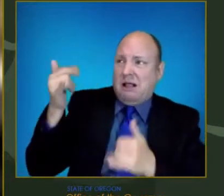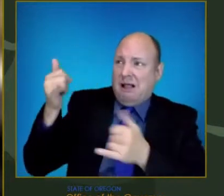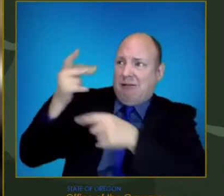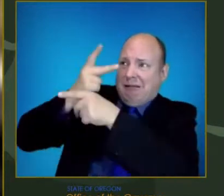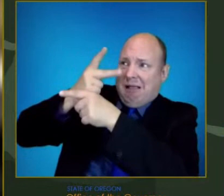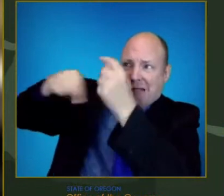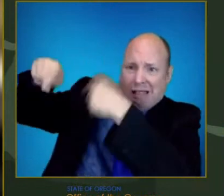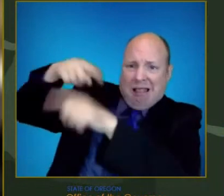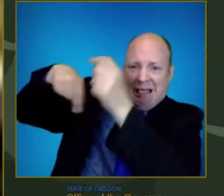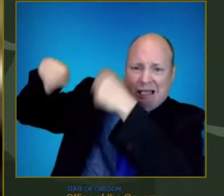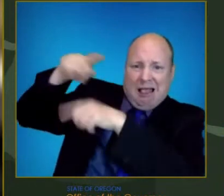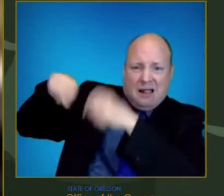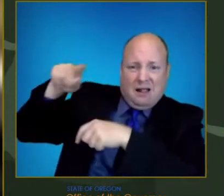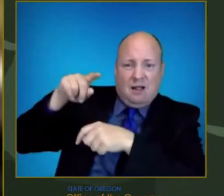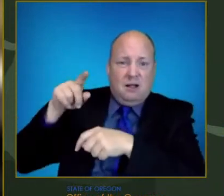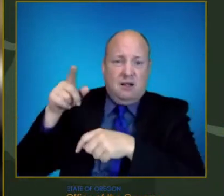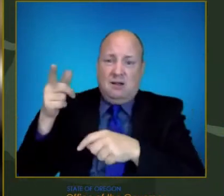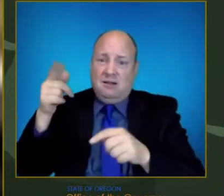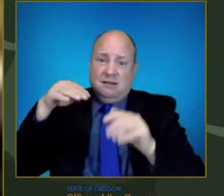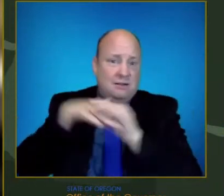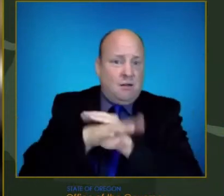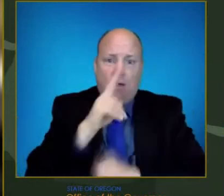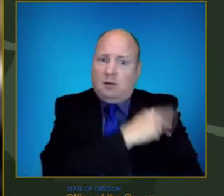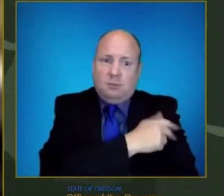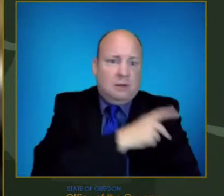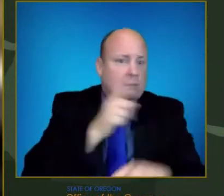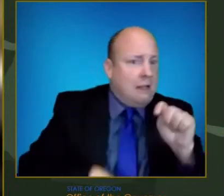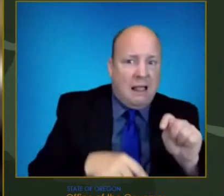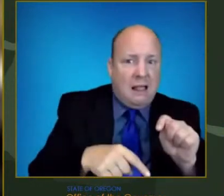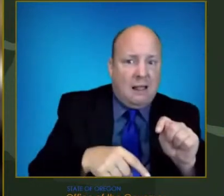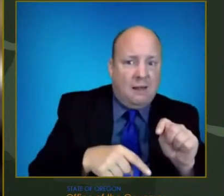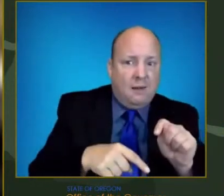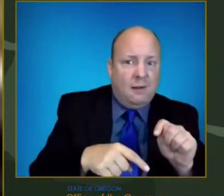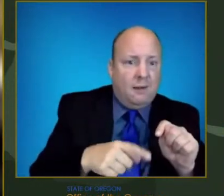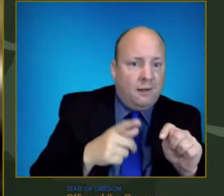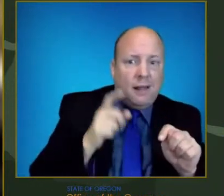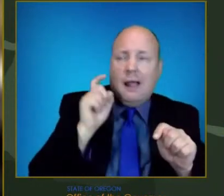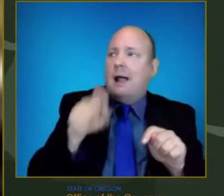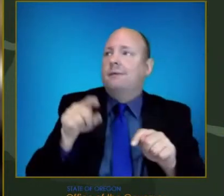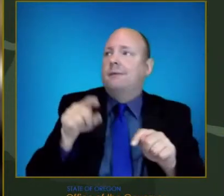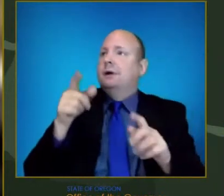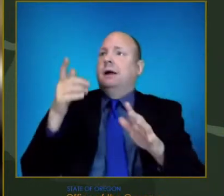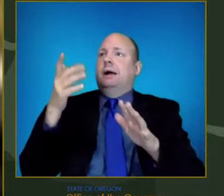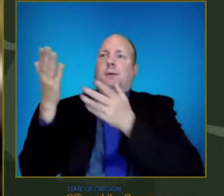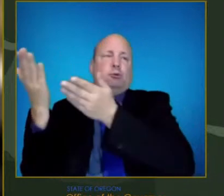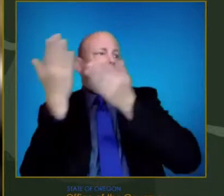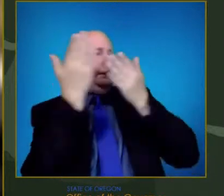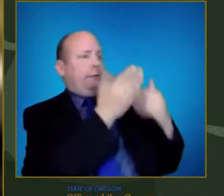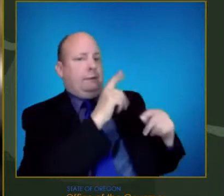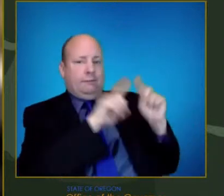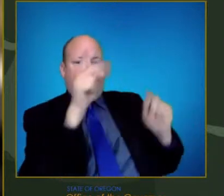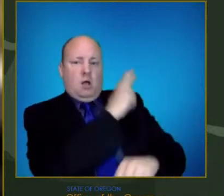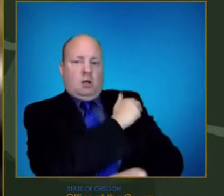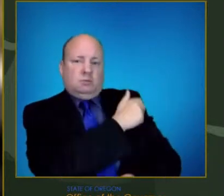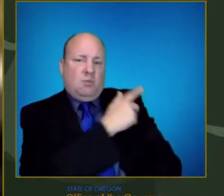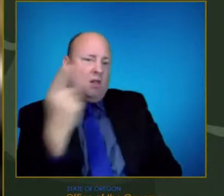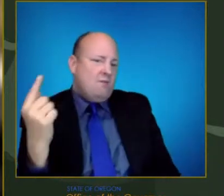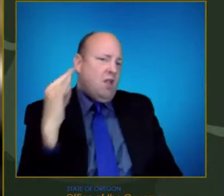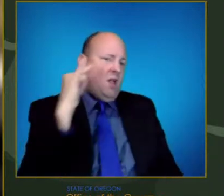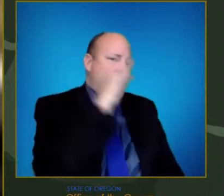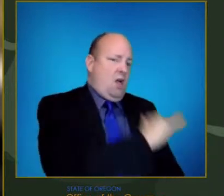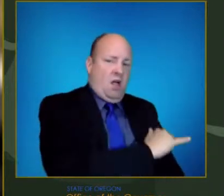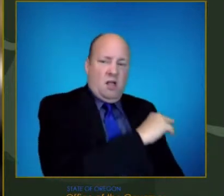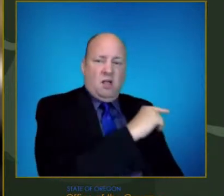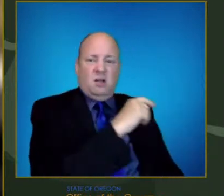care in Eastern Oregon or be flown to somewhere else, which is really what we're trying to avoid here. So just to